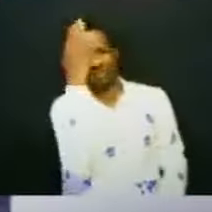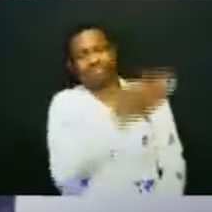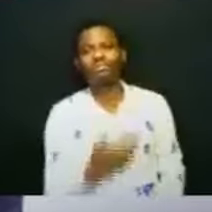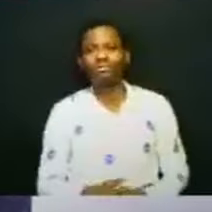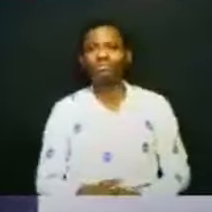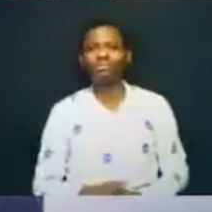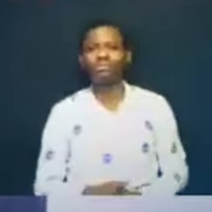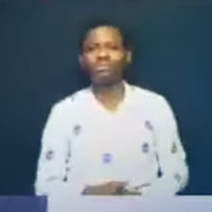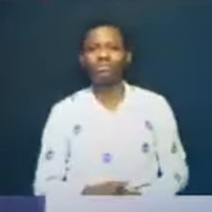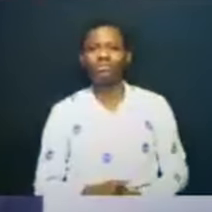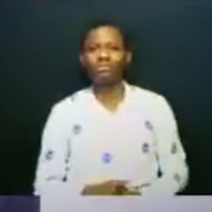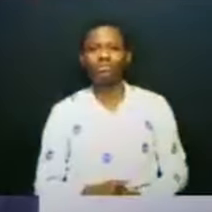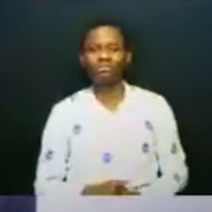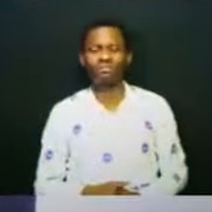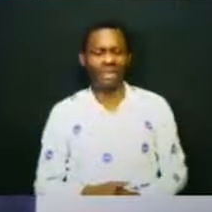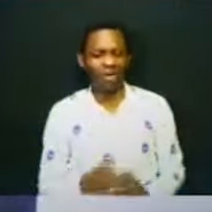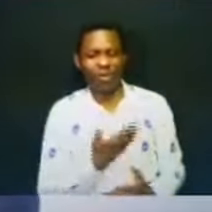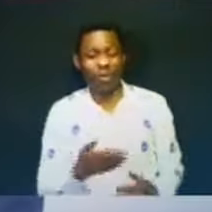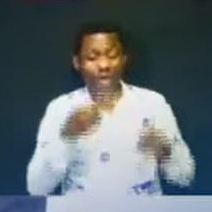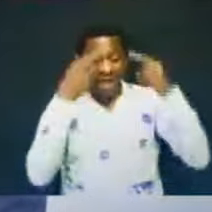there was very, very